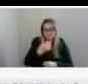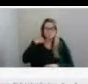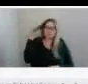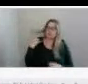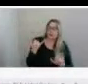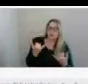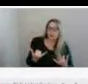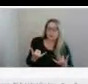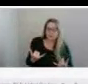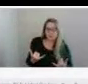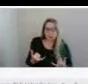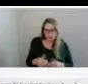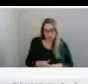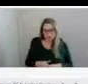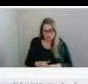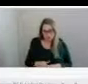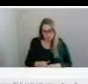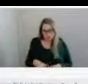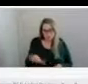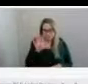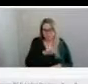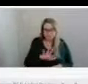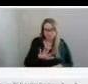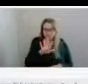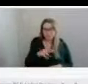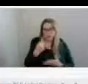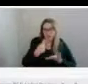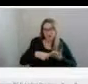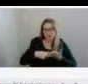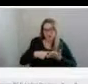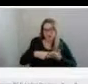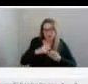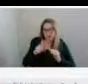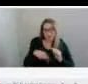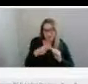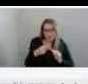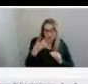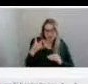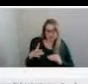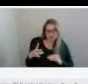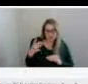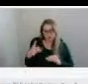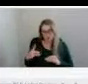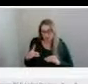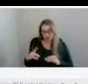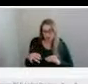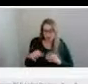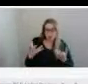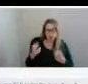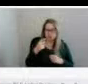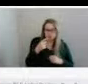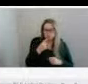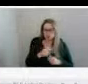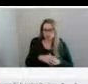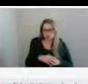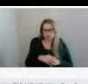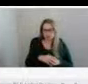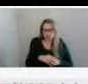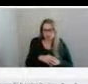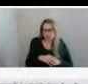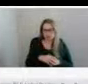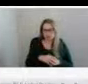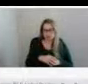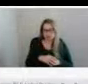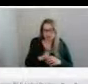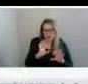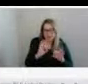currently in that area that has been discussed about 1718 i would just like to say that as a